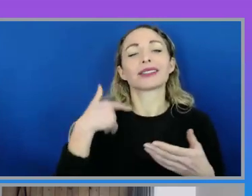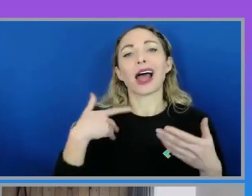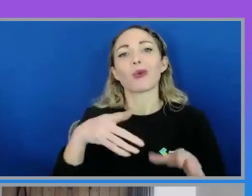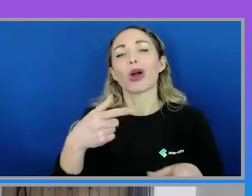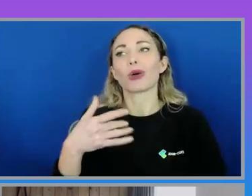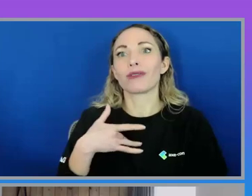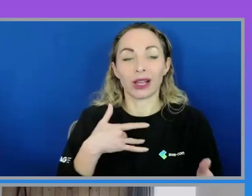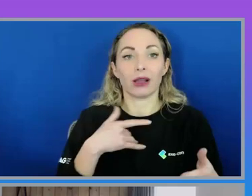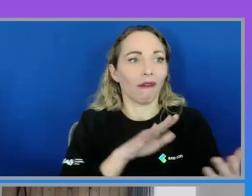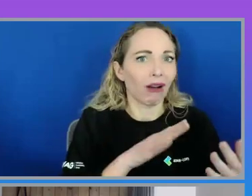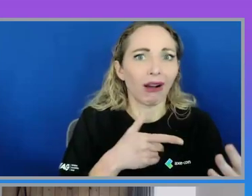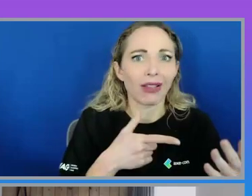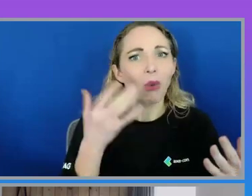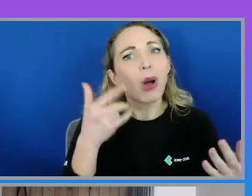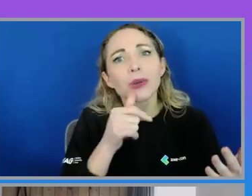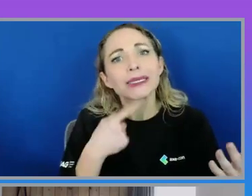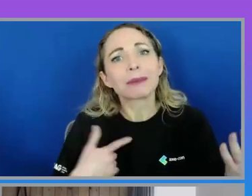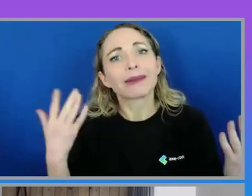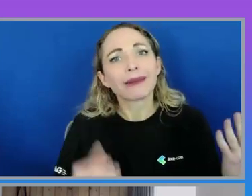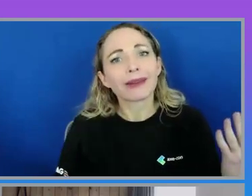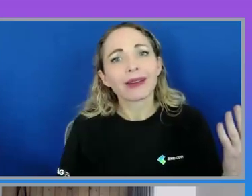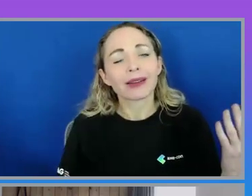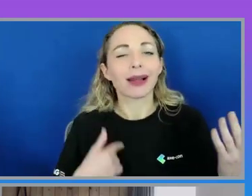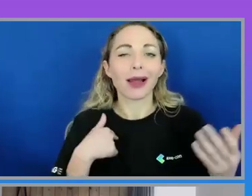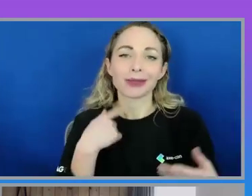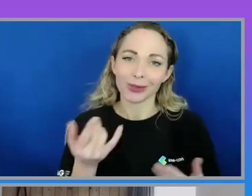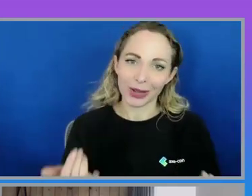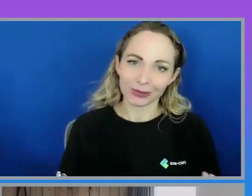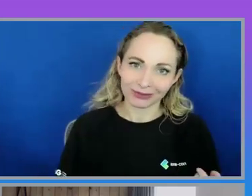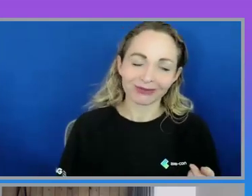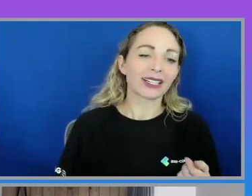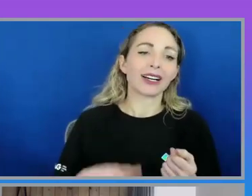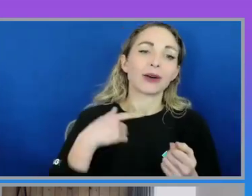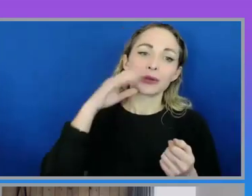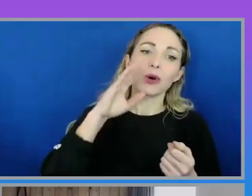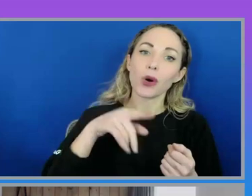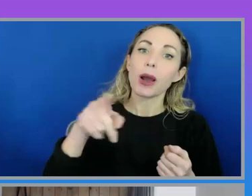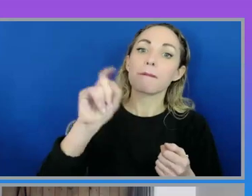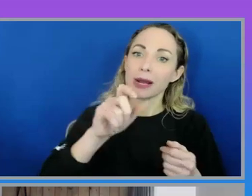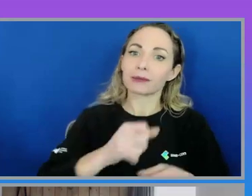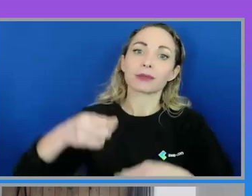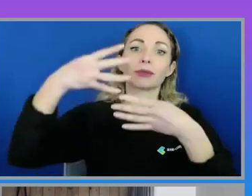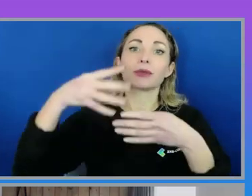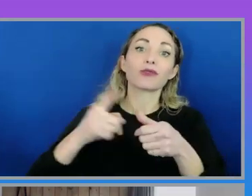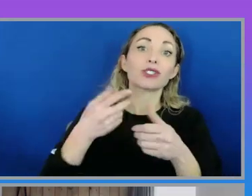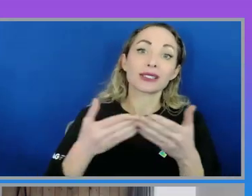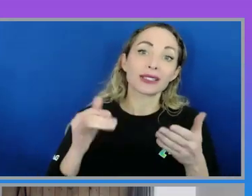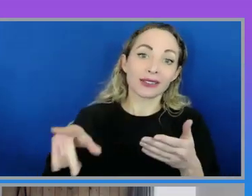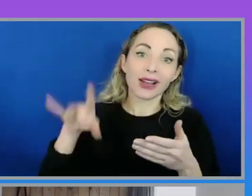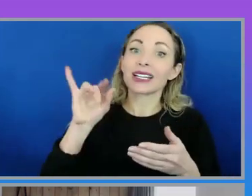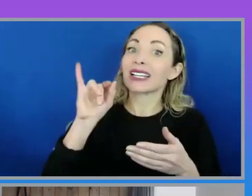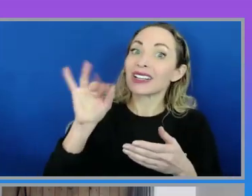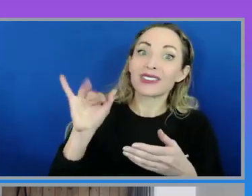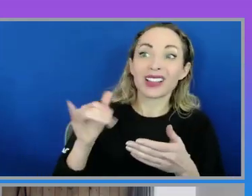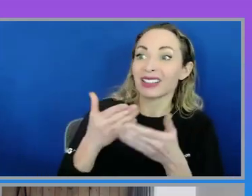me? So I'm telling you. We noted that they must return the first thing they find, even if that thing is an